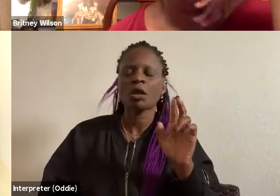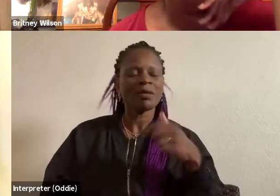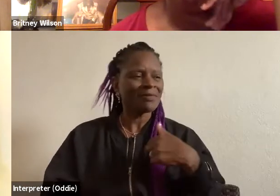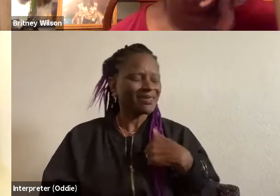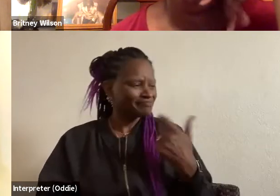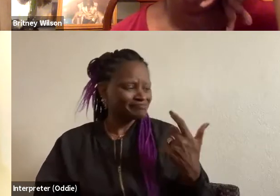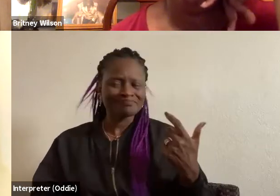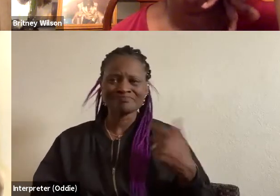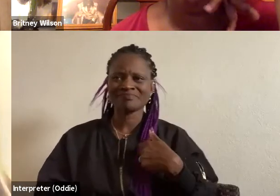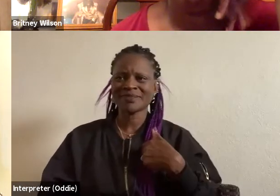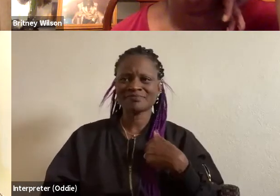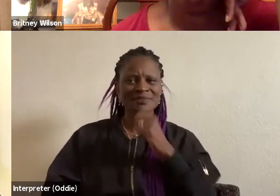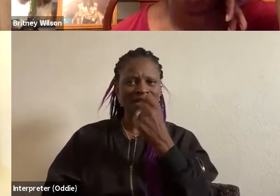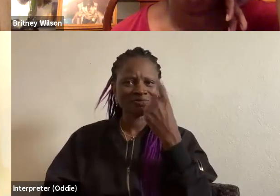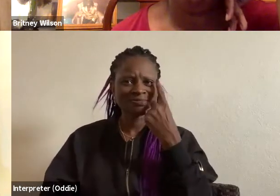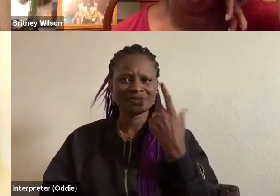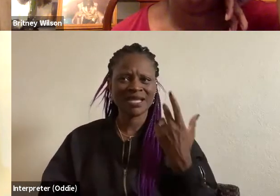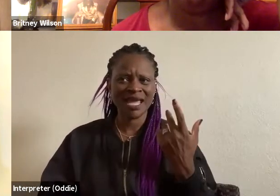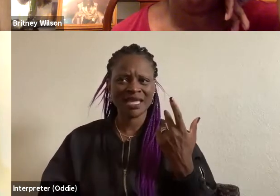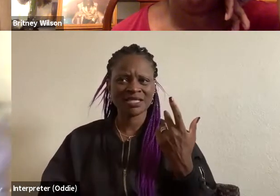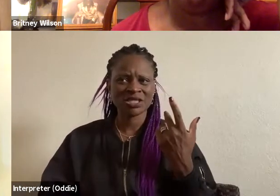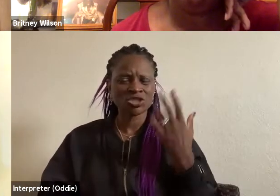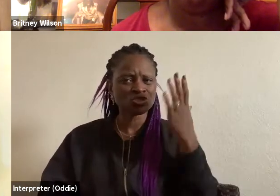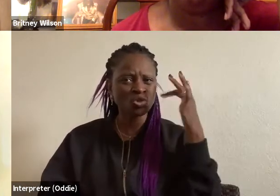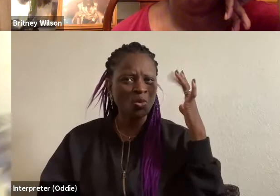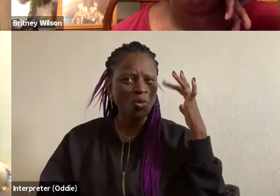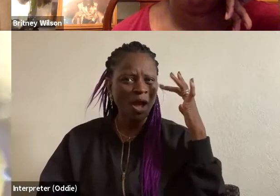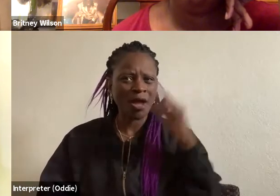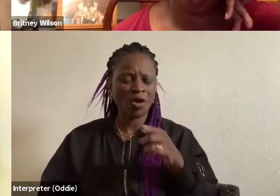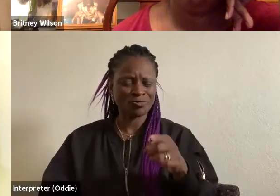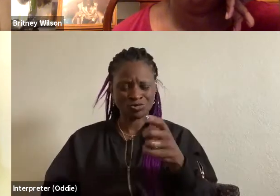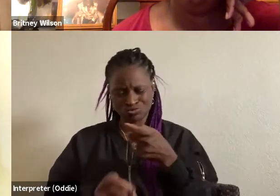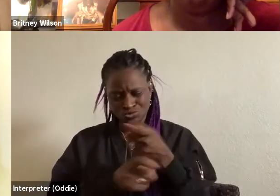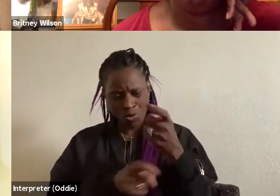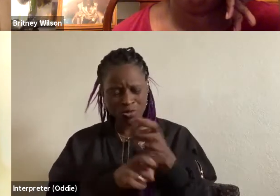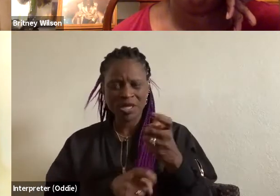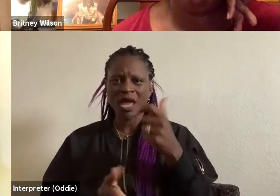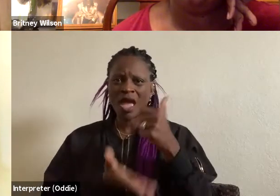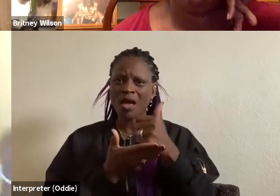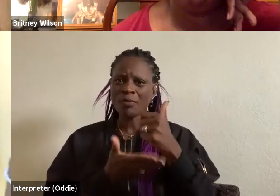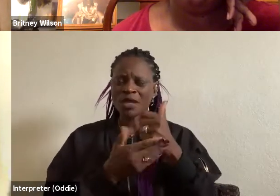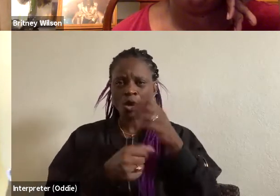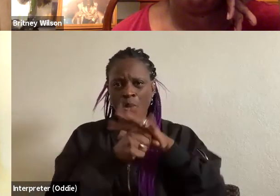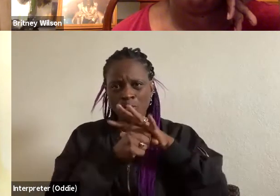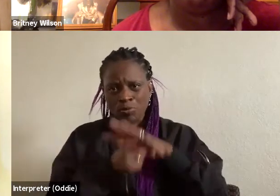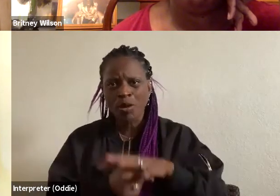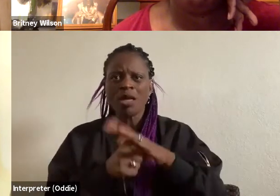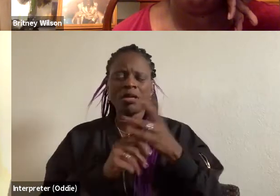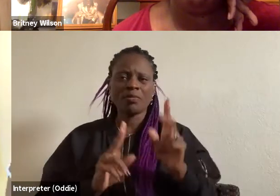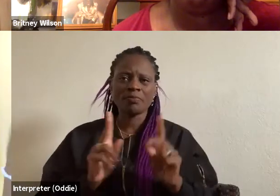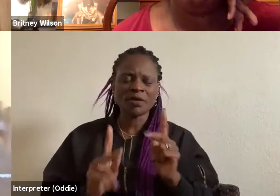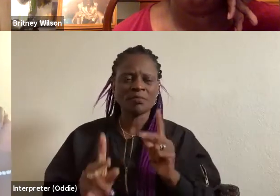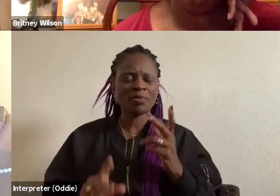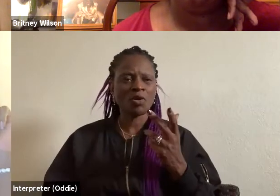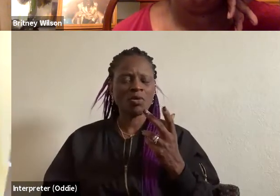that like you're oppressed too. So why are you further making jokes and oppressing your people? Like, we're your people too. And